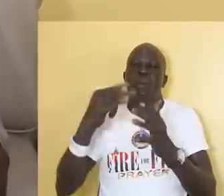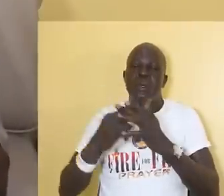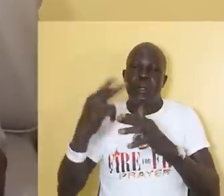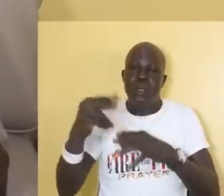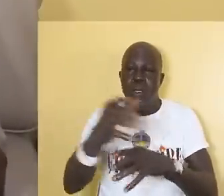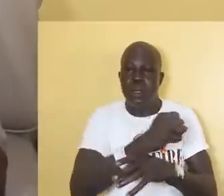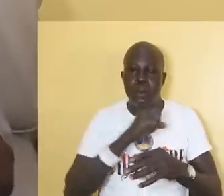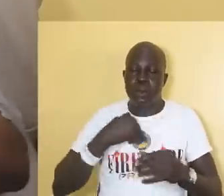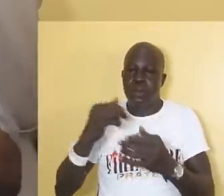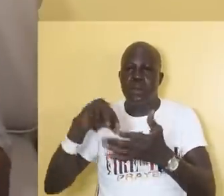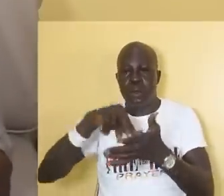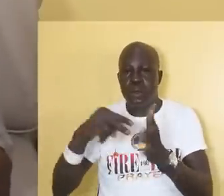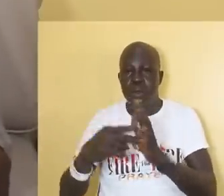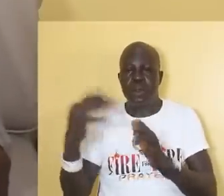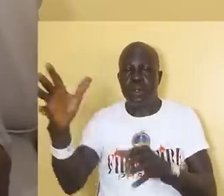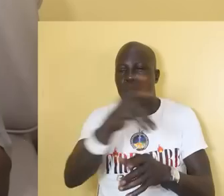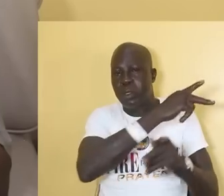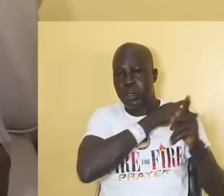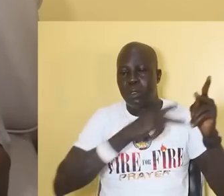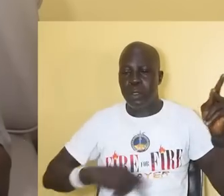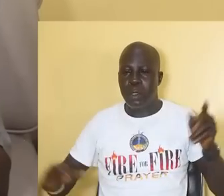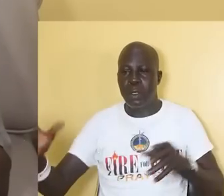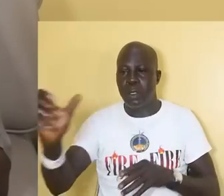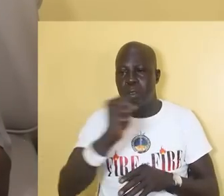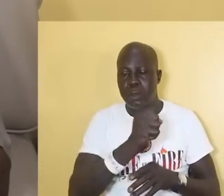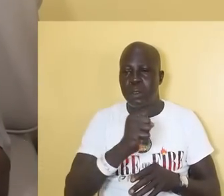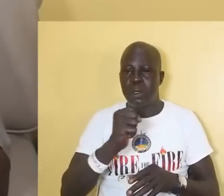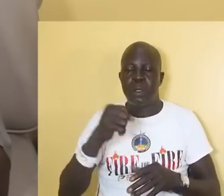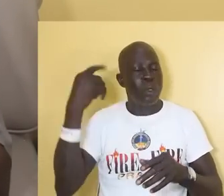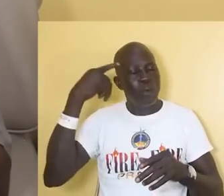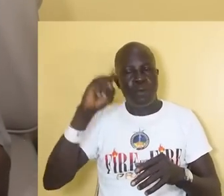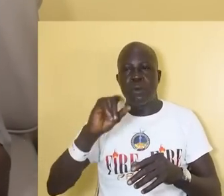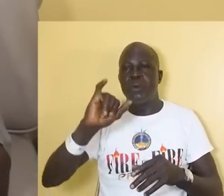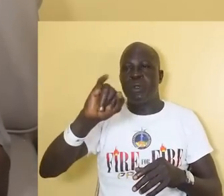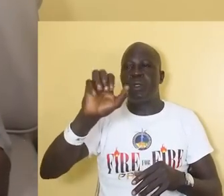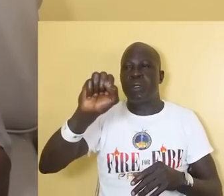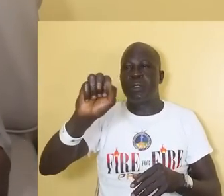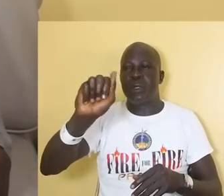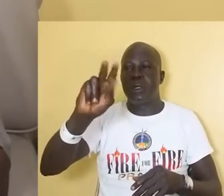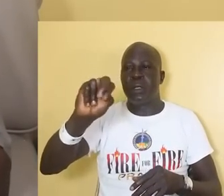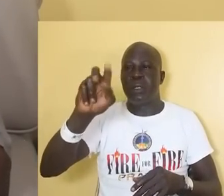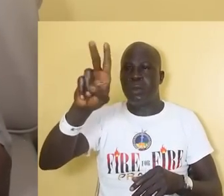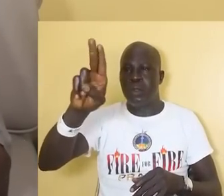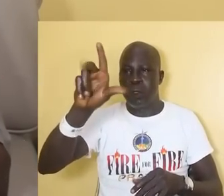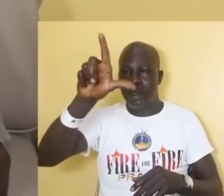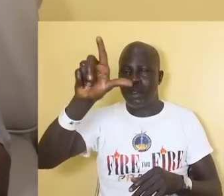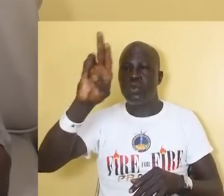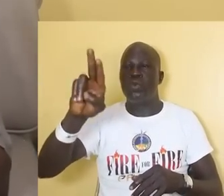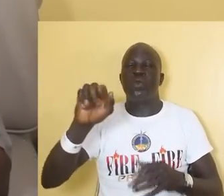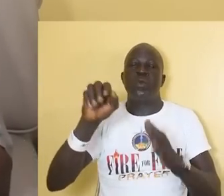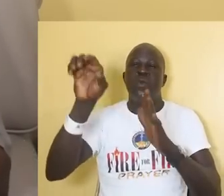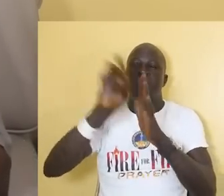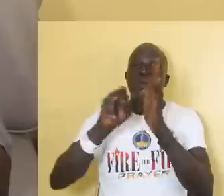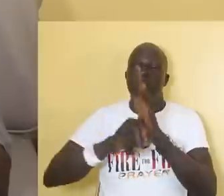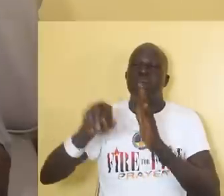mention? Awon loba. The kings. Lati Isanlu. From Isanlu. Lati Kogi State. From Kogi State. Ni Oyo State.